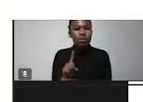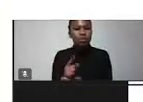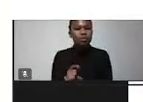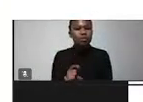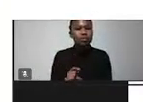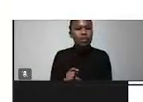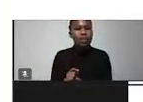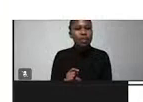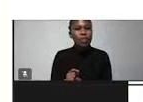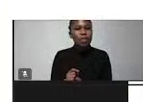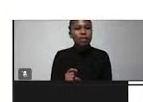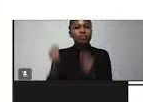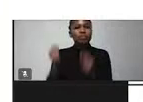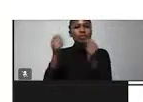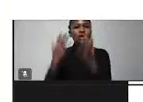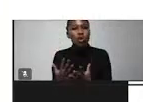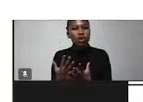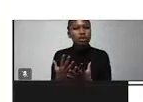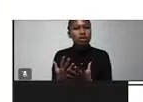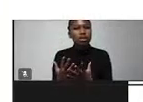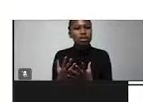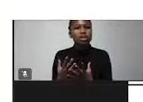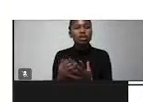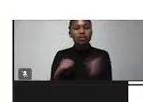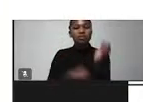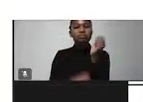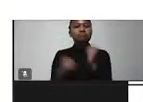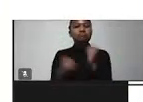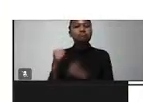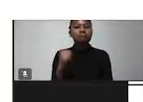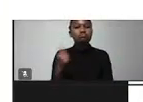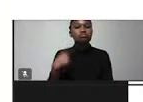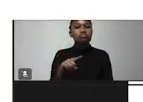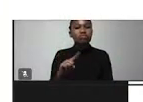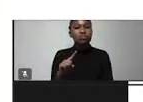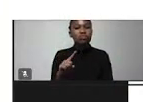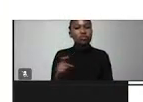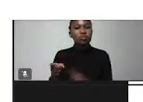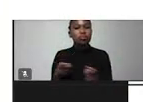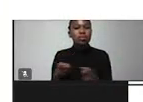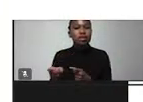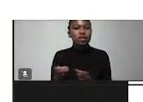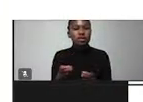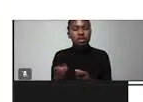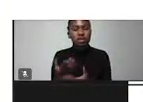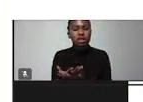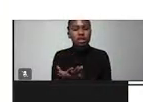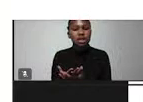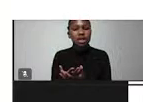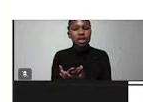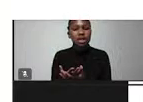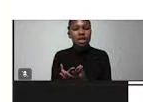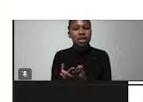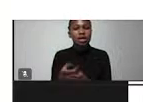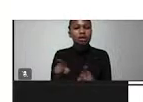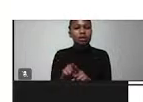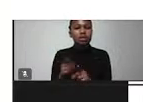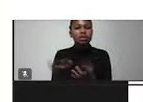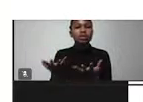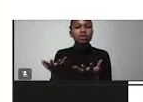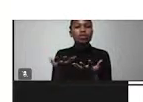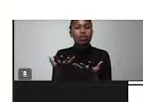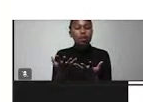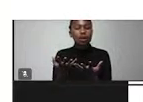of the inefficiency of trade infrastructure from a logistics infrastructure perspective as well. This can cause